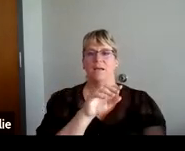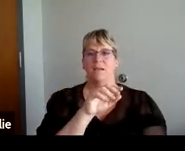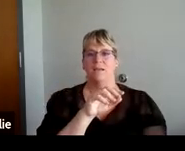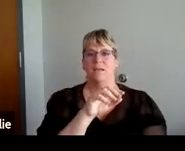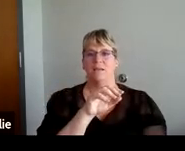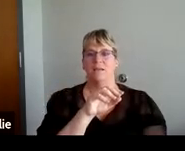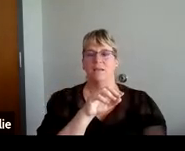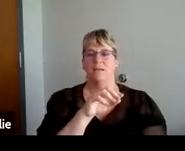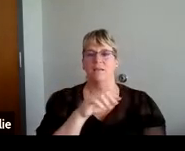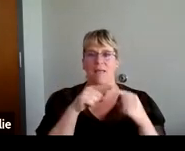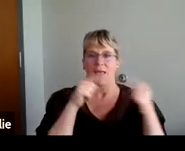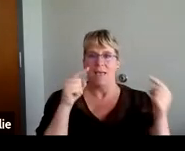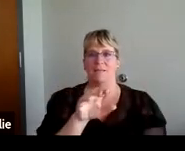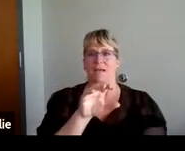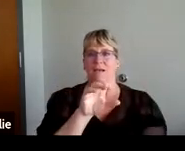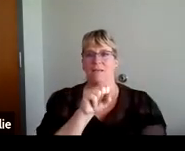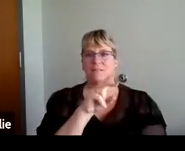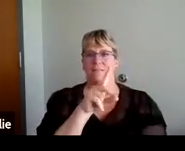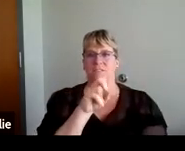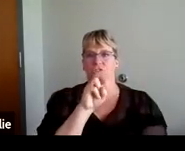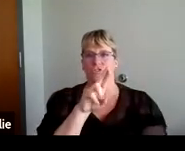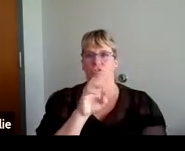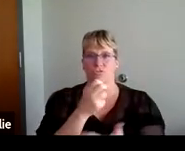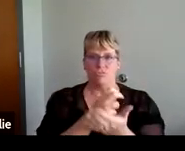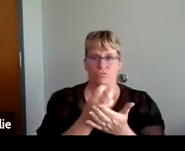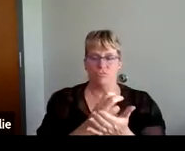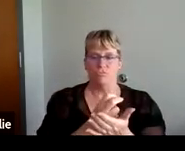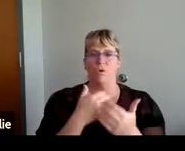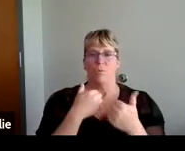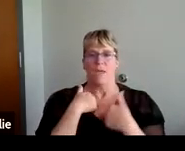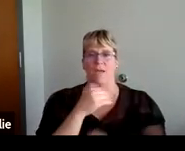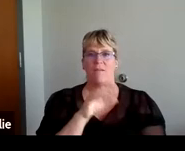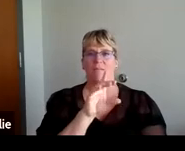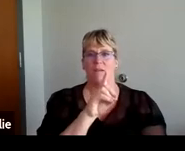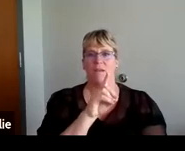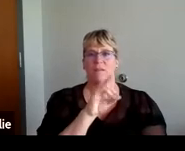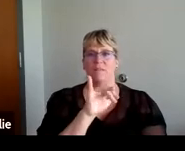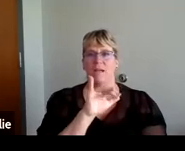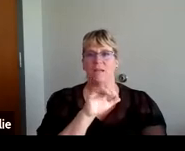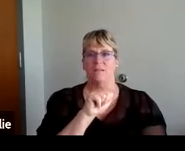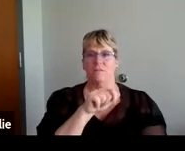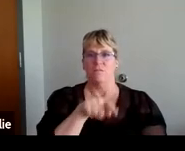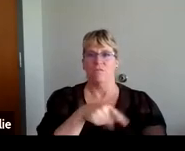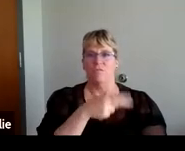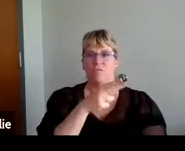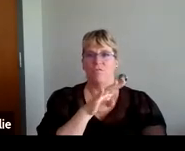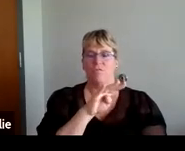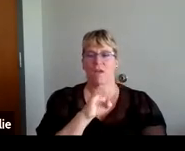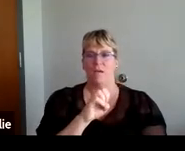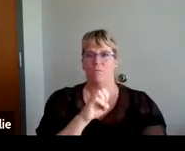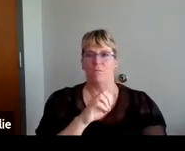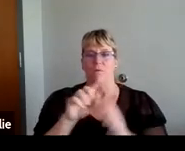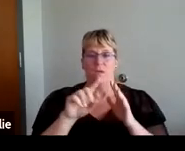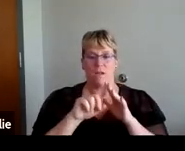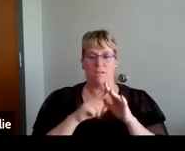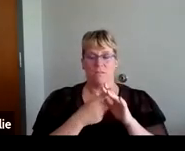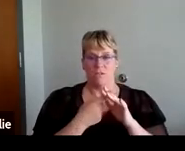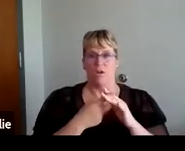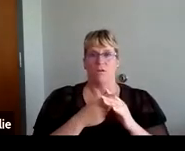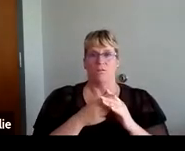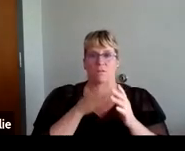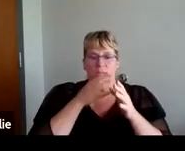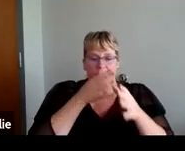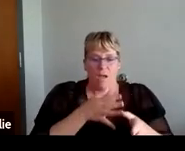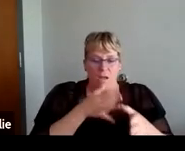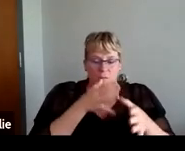the anti-seizure medications. We do have disulfiram, which is antabuse, which induces vomiting if a person drinks while on